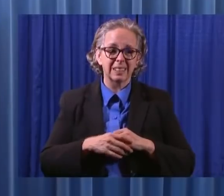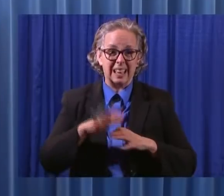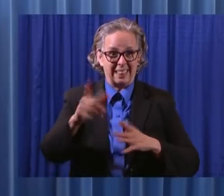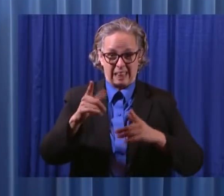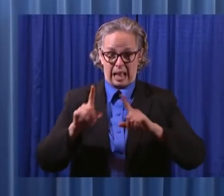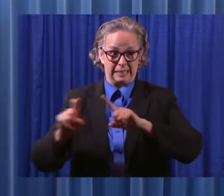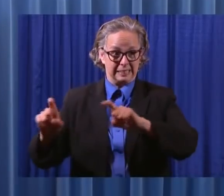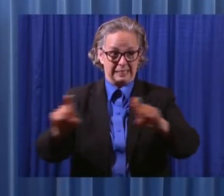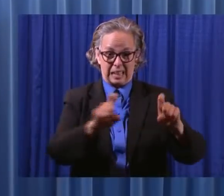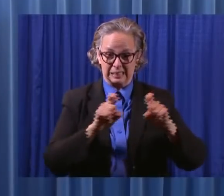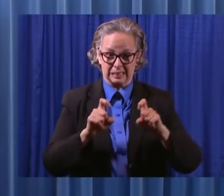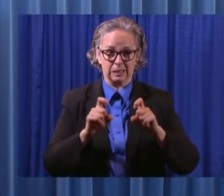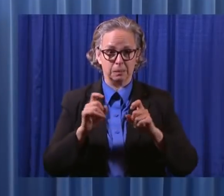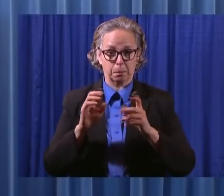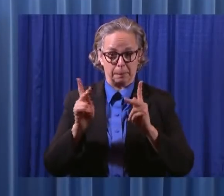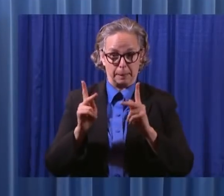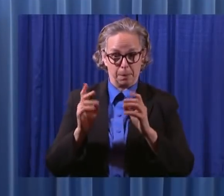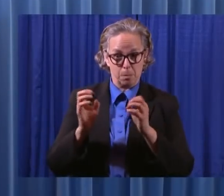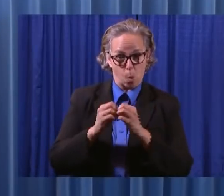testing.